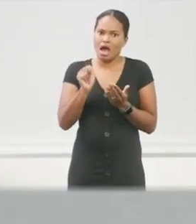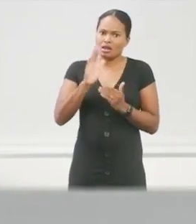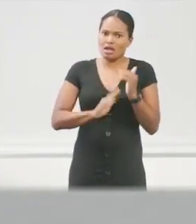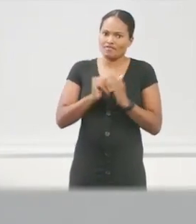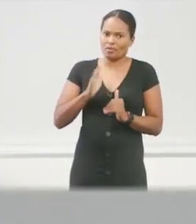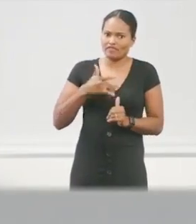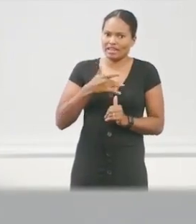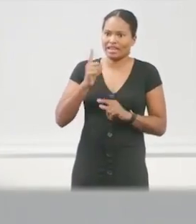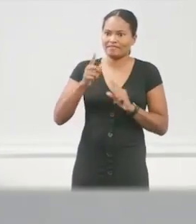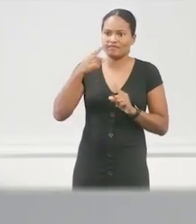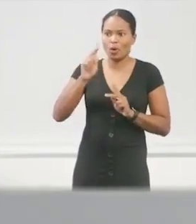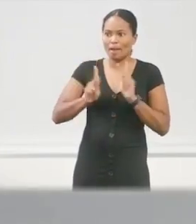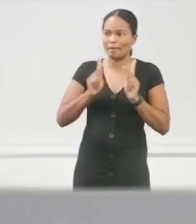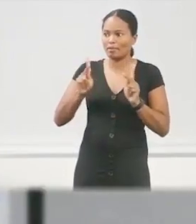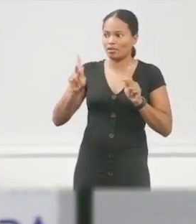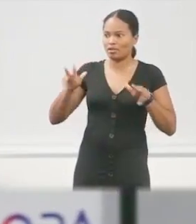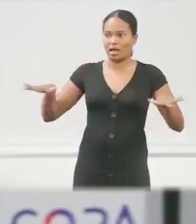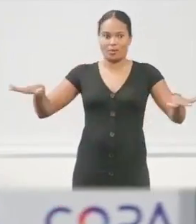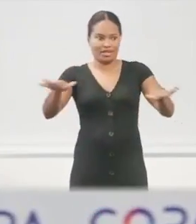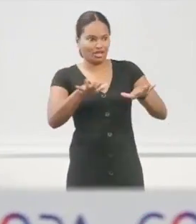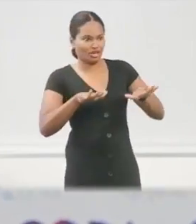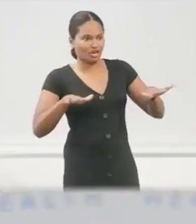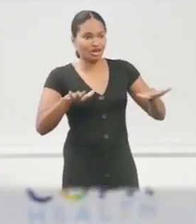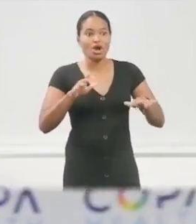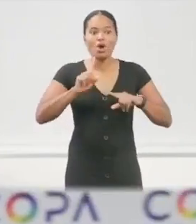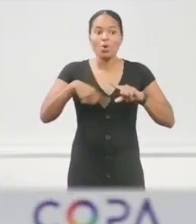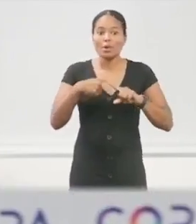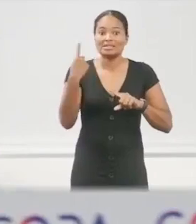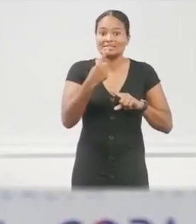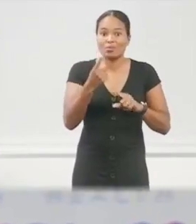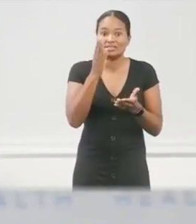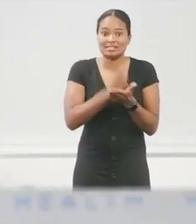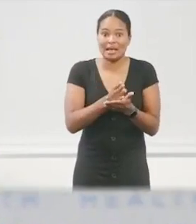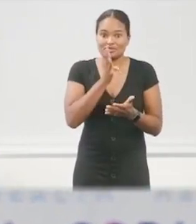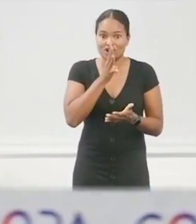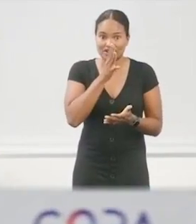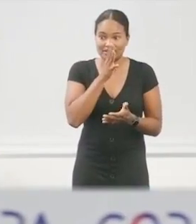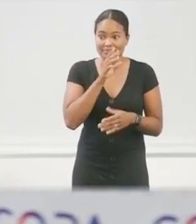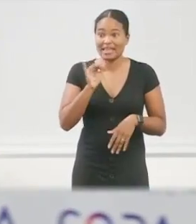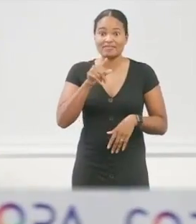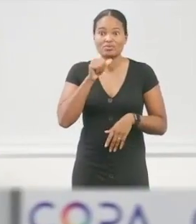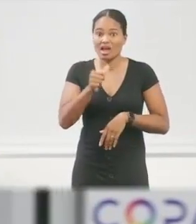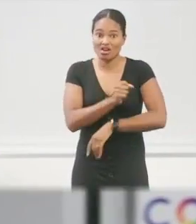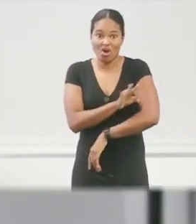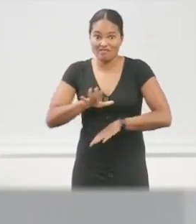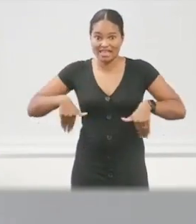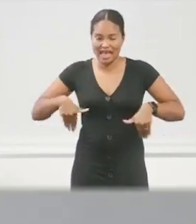out here when somebody stops talking to you. By the way, if you haven't taken them off yet, you can take them